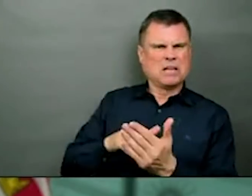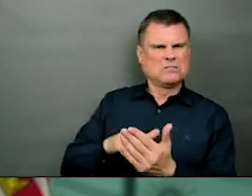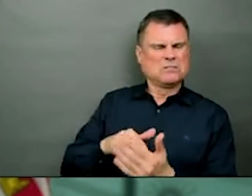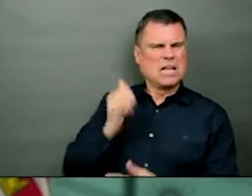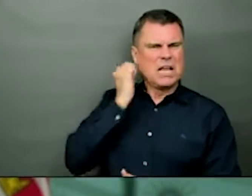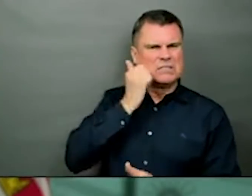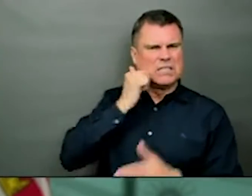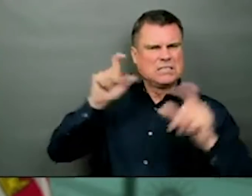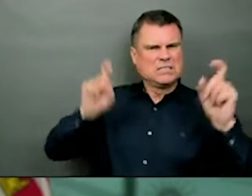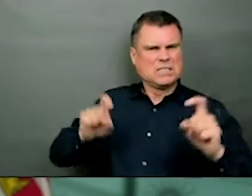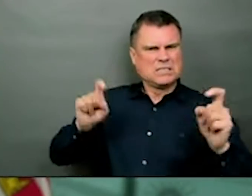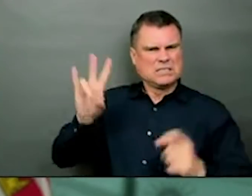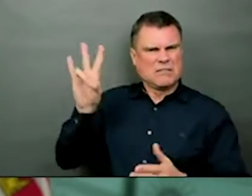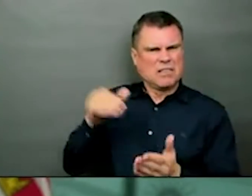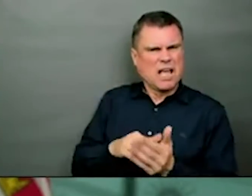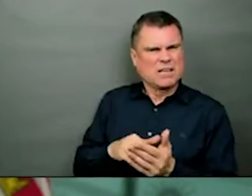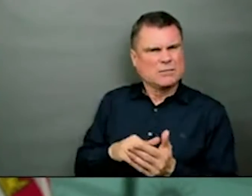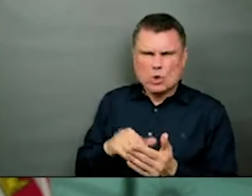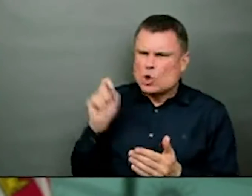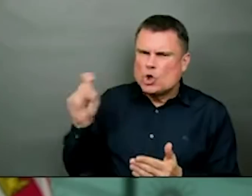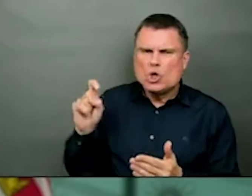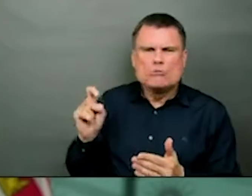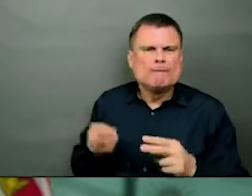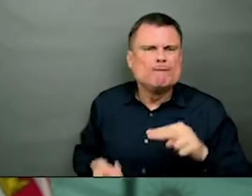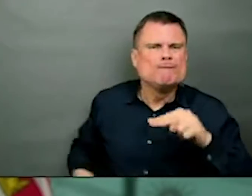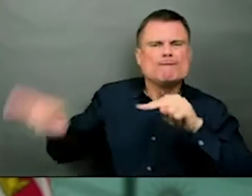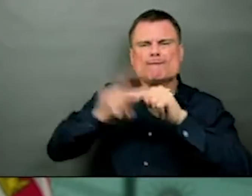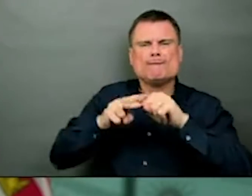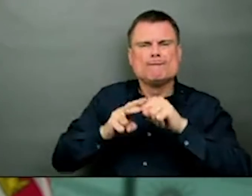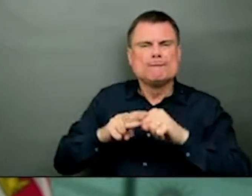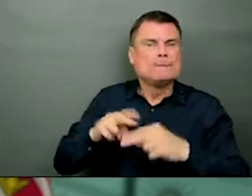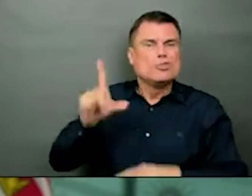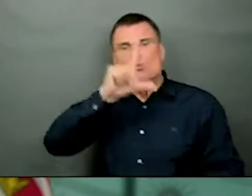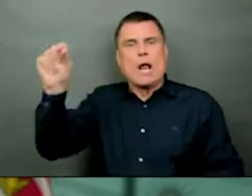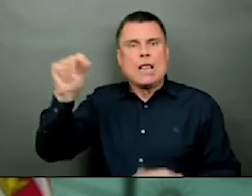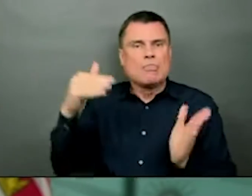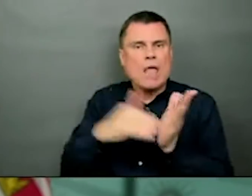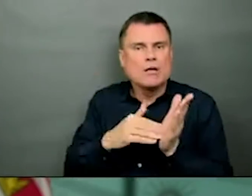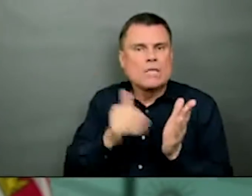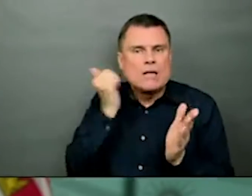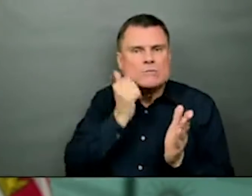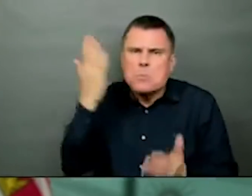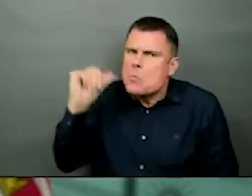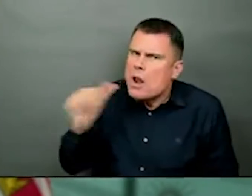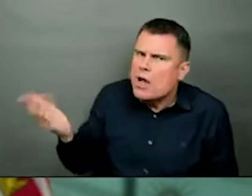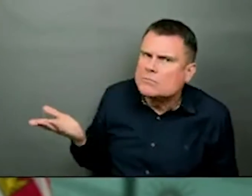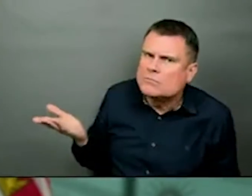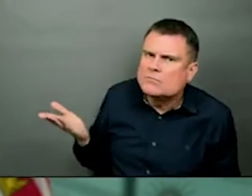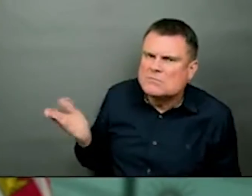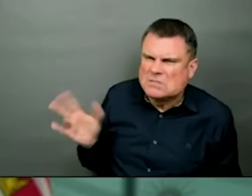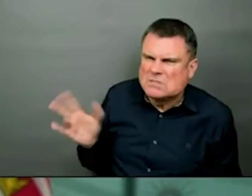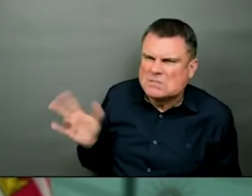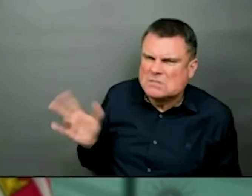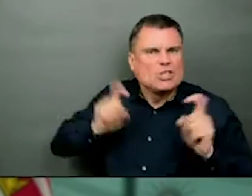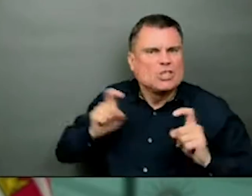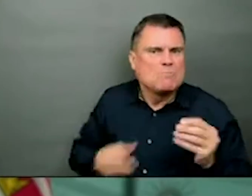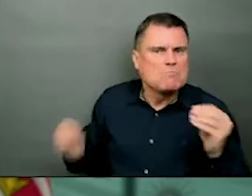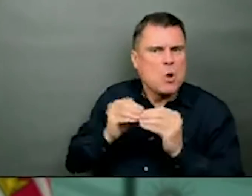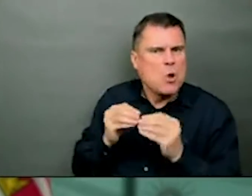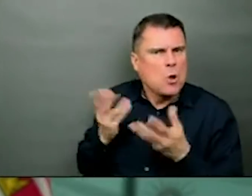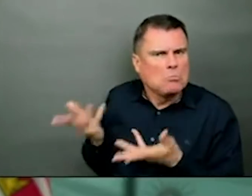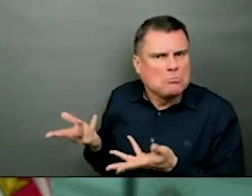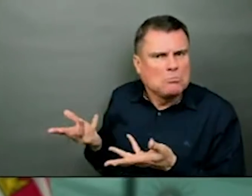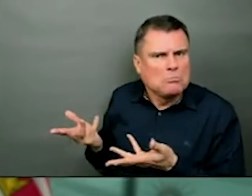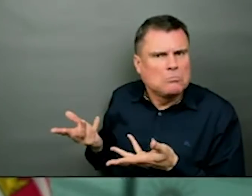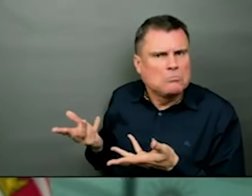that's keeping people away or they're being turned away, our testing just is way below the national average. Like, we're simply not doing it. So is there a plan